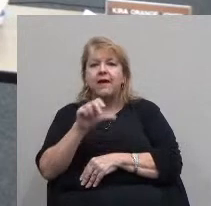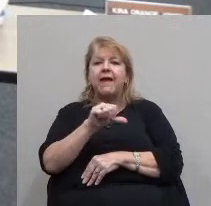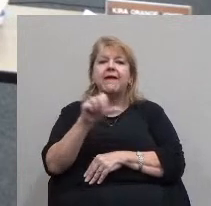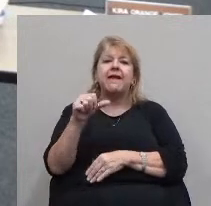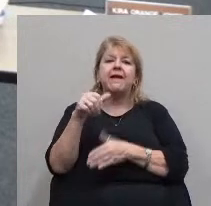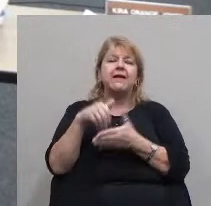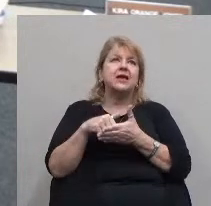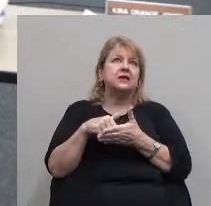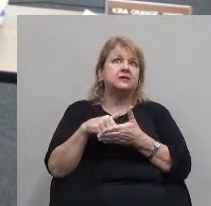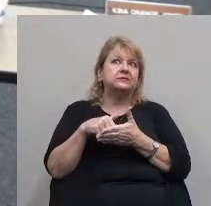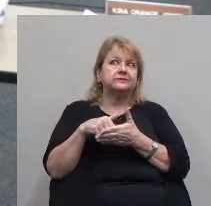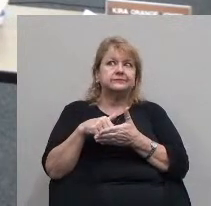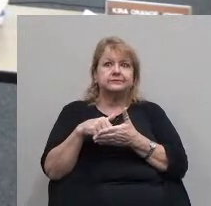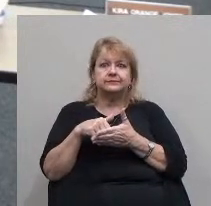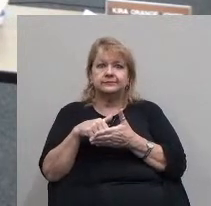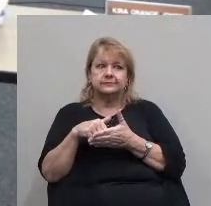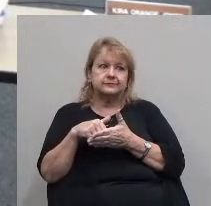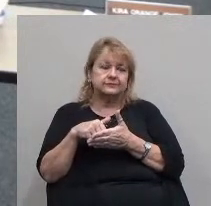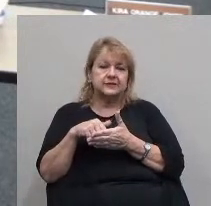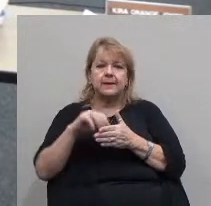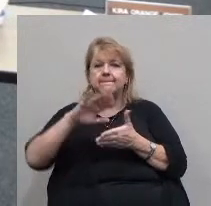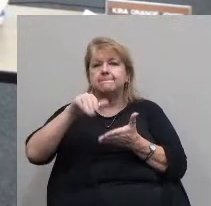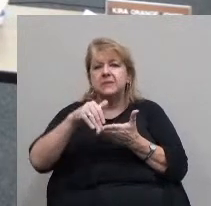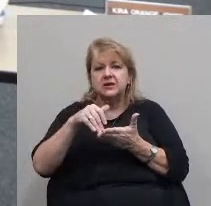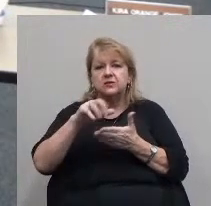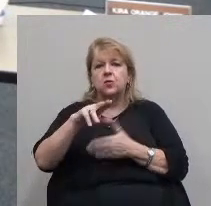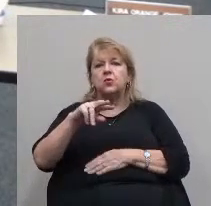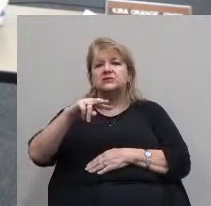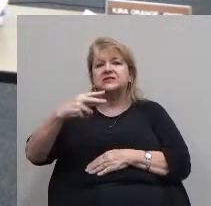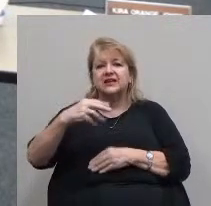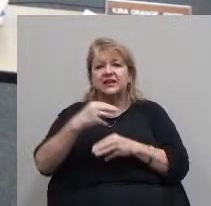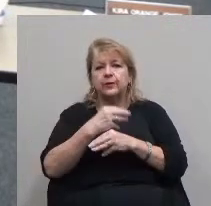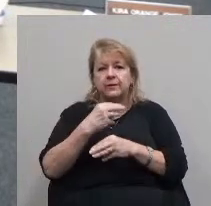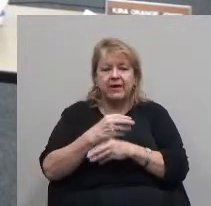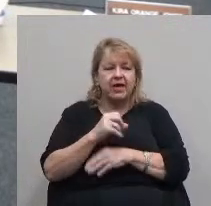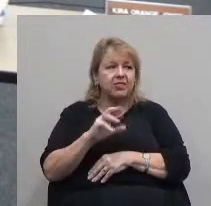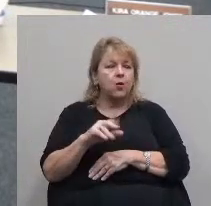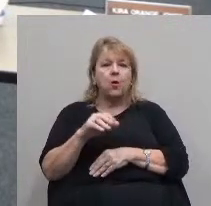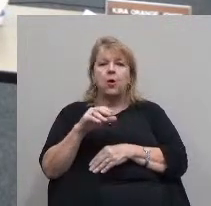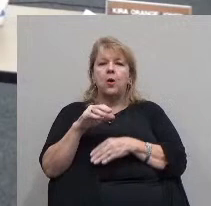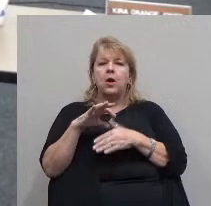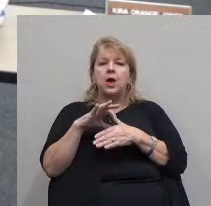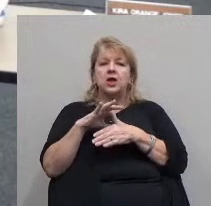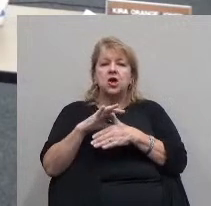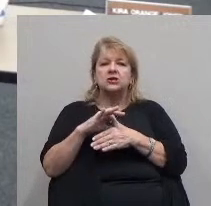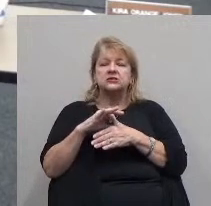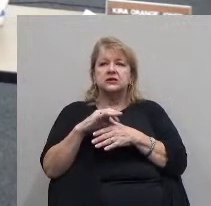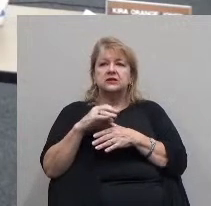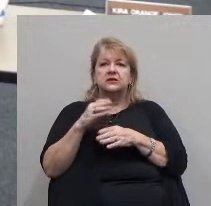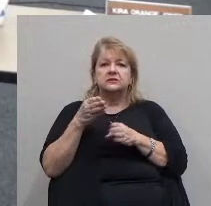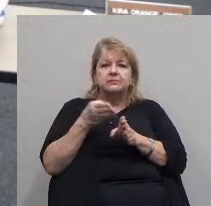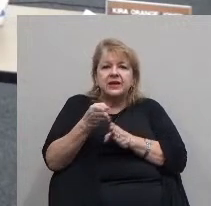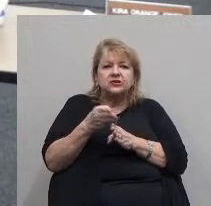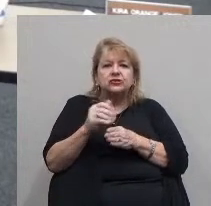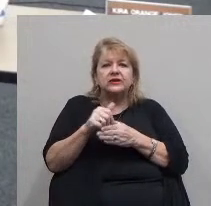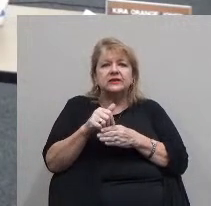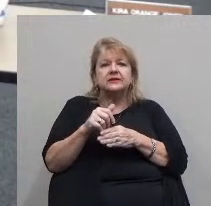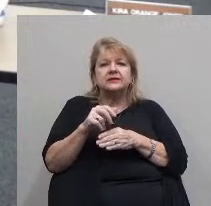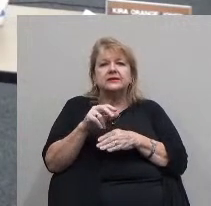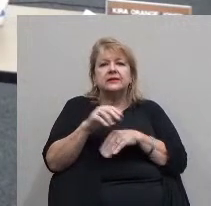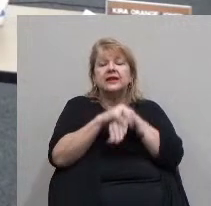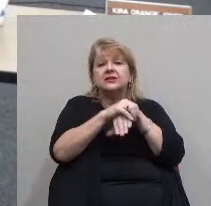or an associate degree in middle or secondary math, or English, or whatever. It's more of a generalized.